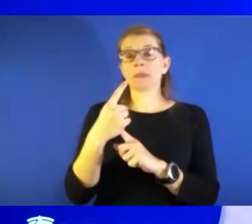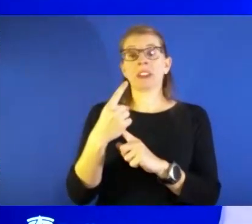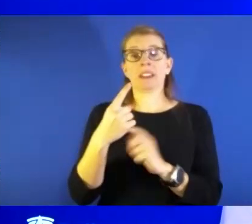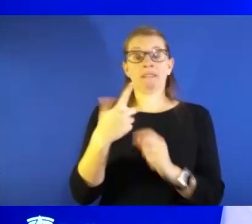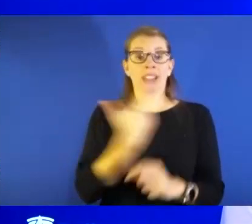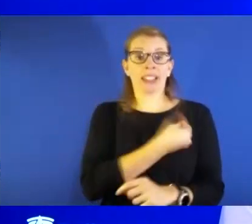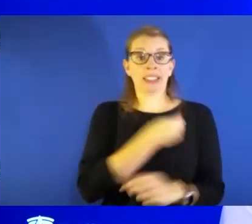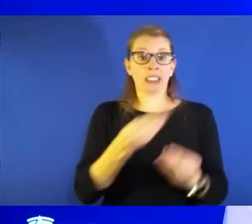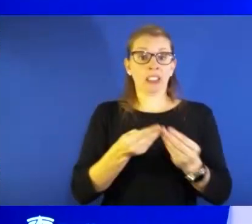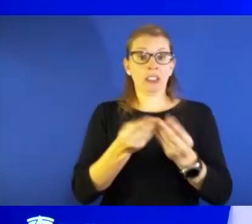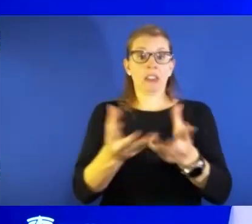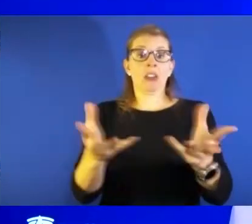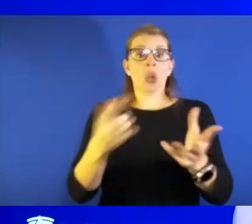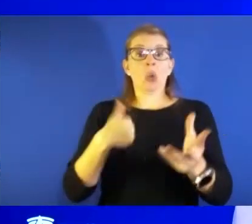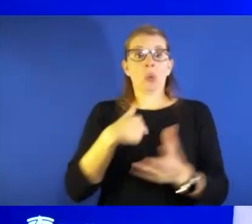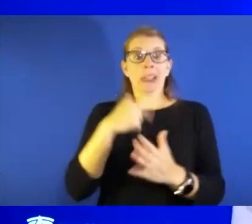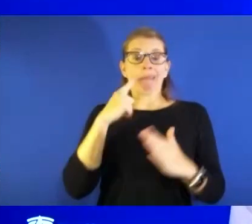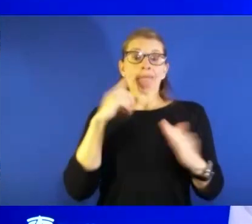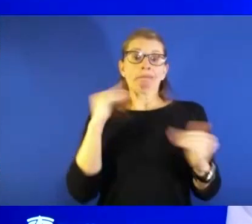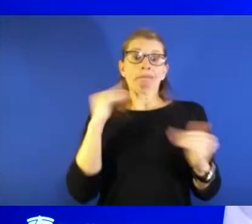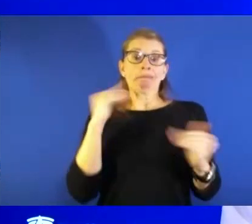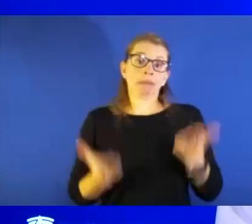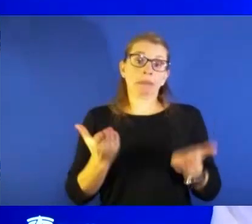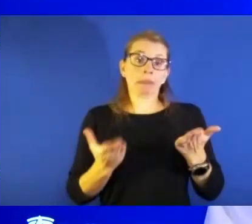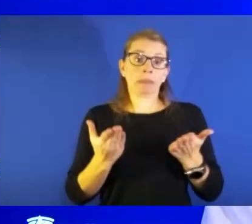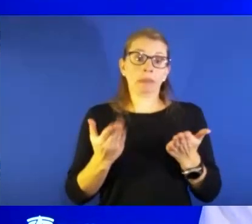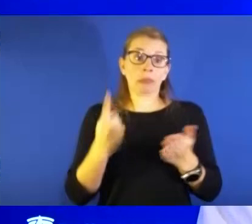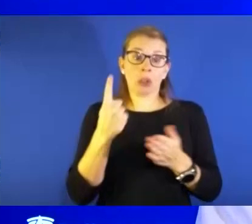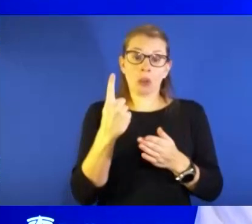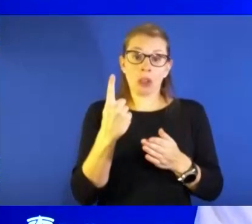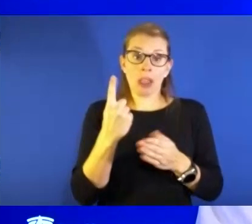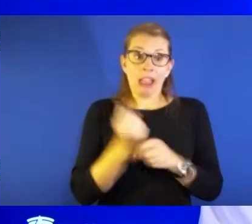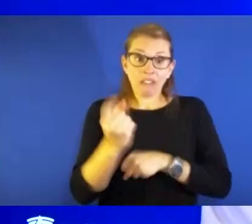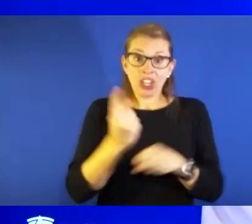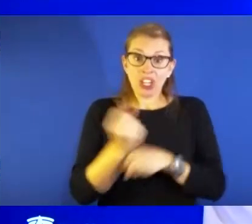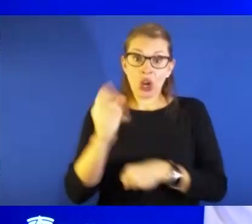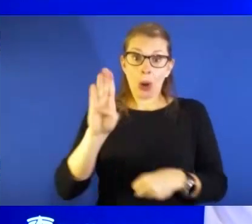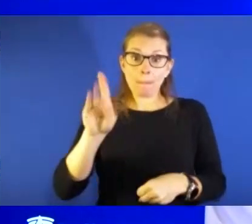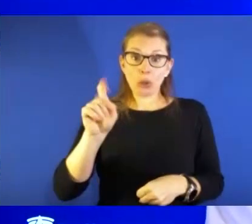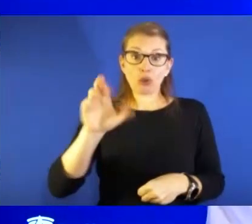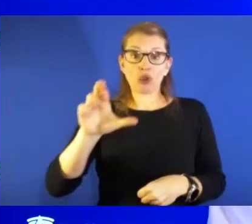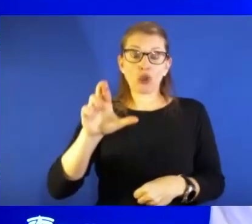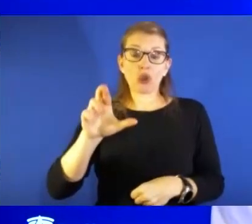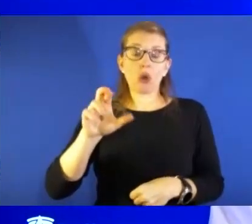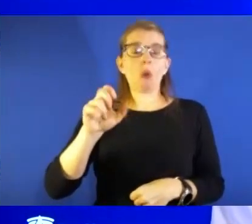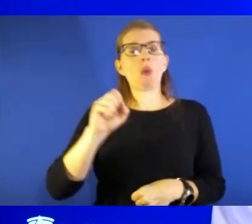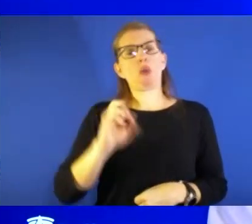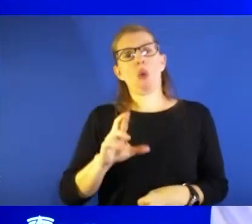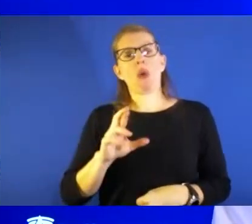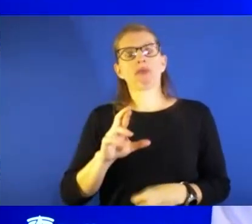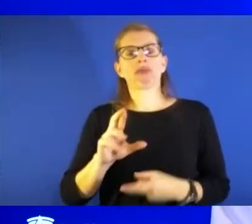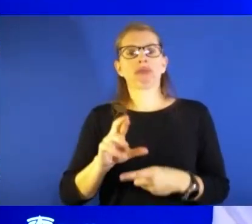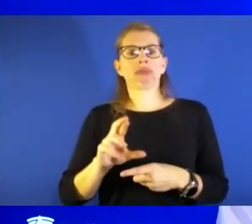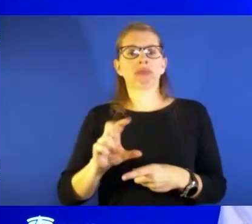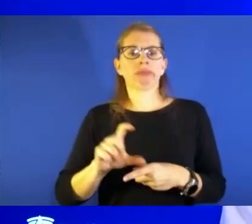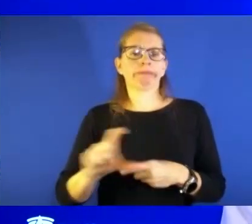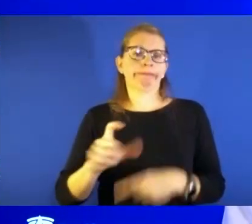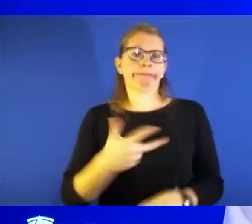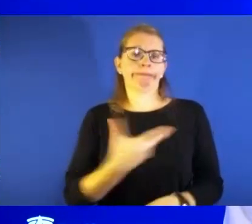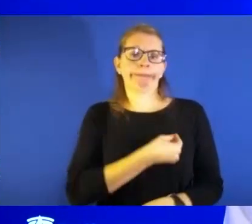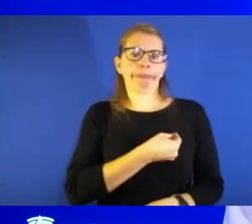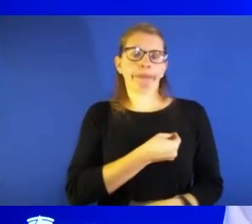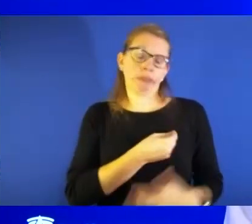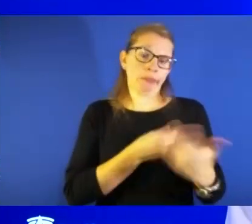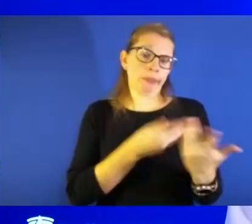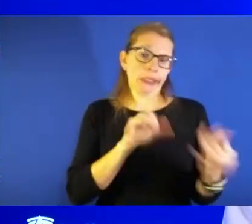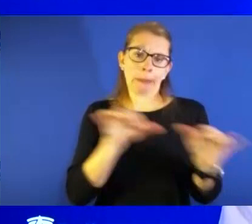we anticipated maybe a yearly booster or dose. I don't want to say booster, but a yearly dose, just as with influenza